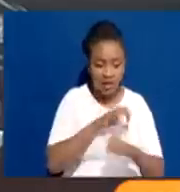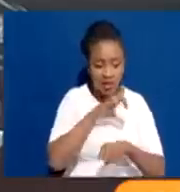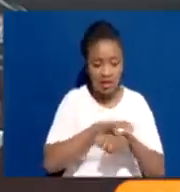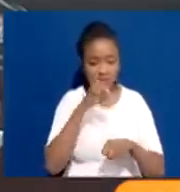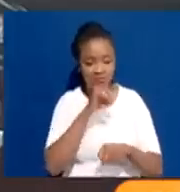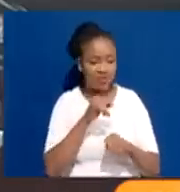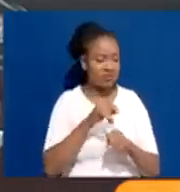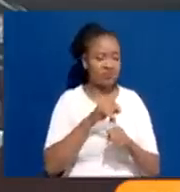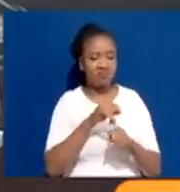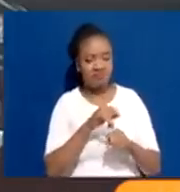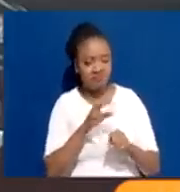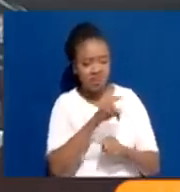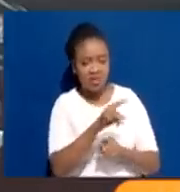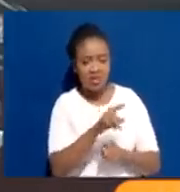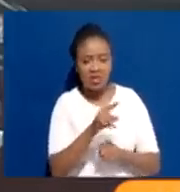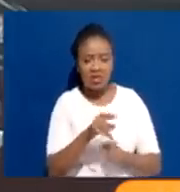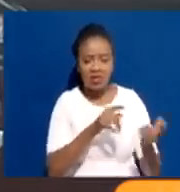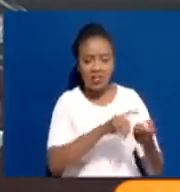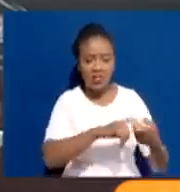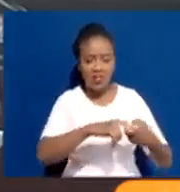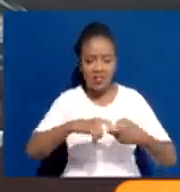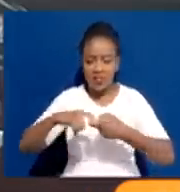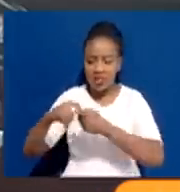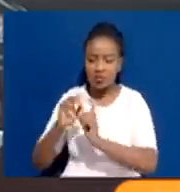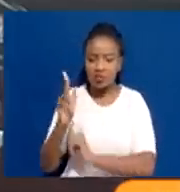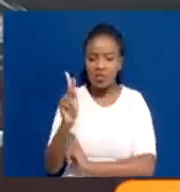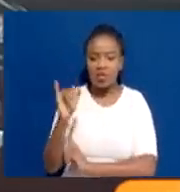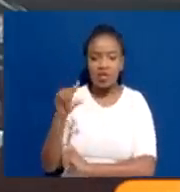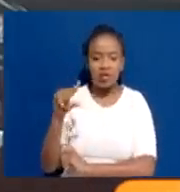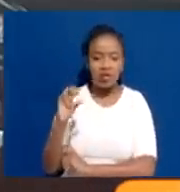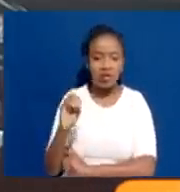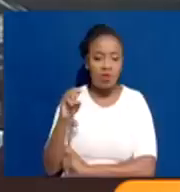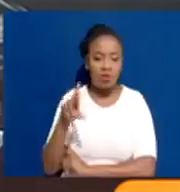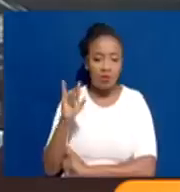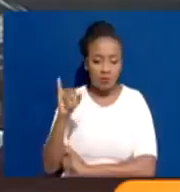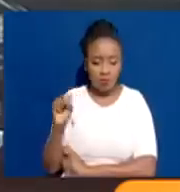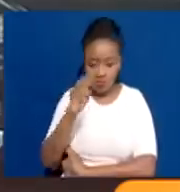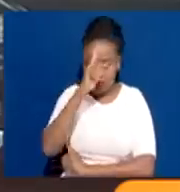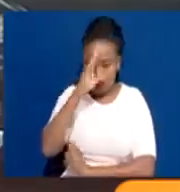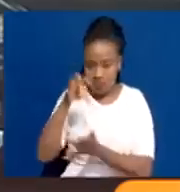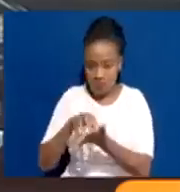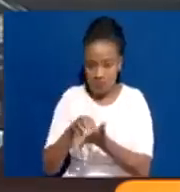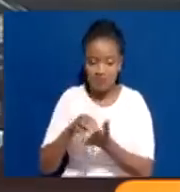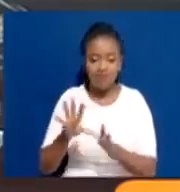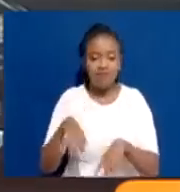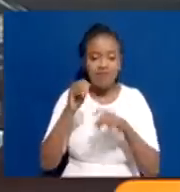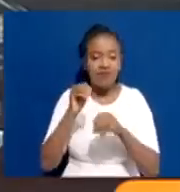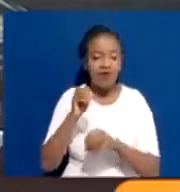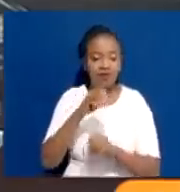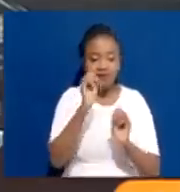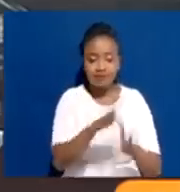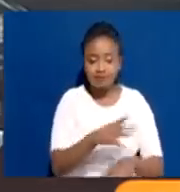Cruiser, which was towed to Kiligoris Police Station, was found abandoned at ilpashire area along the